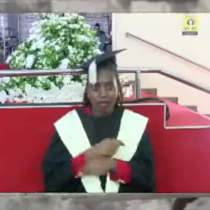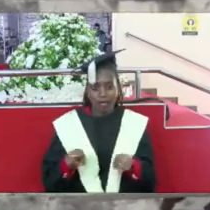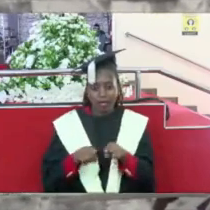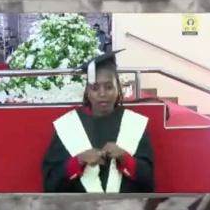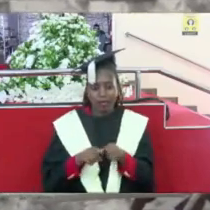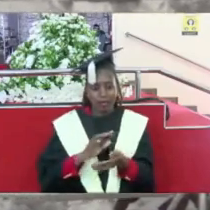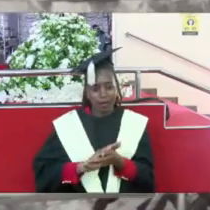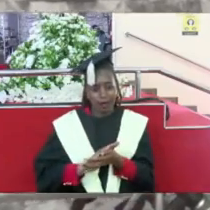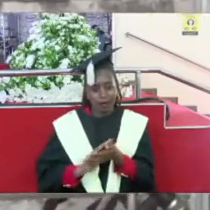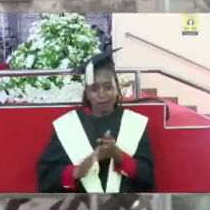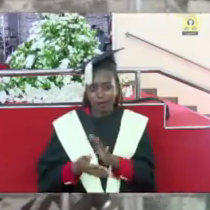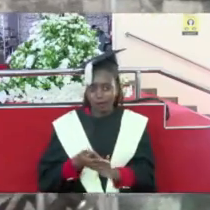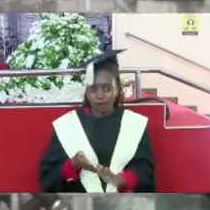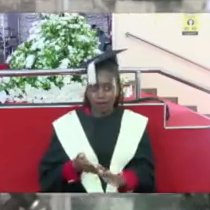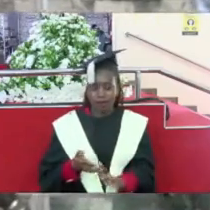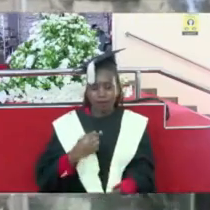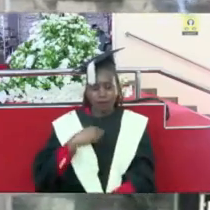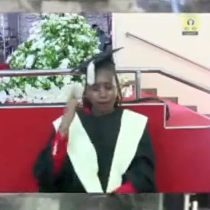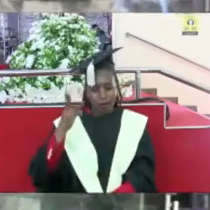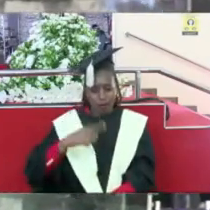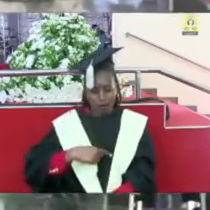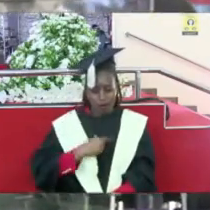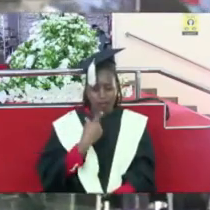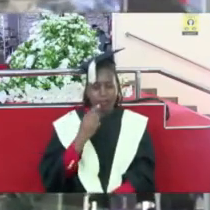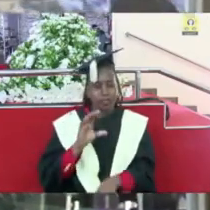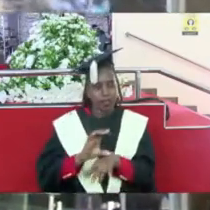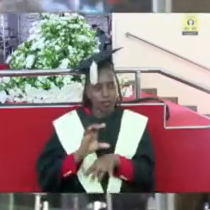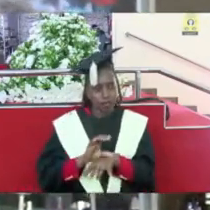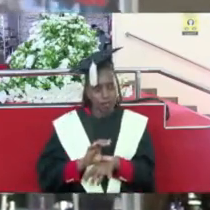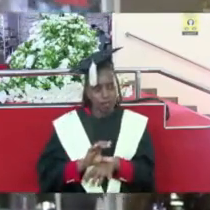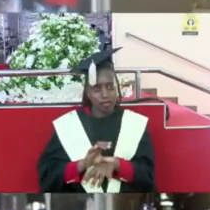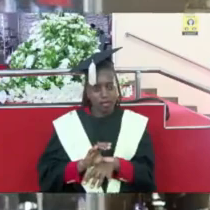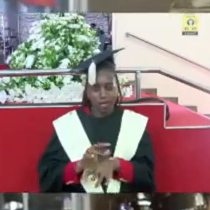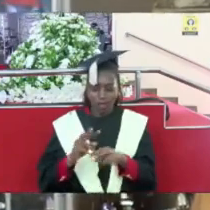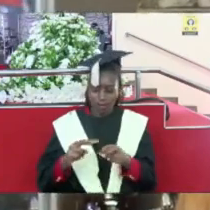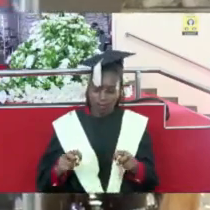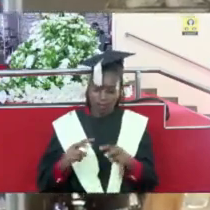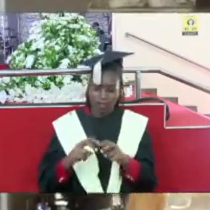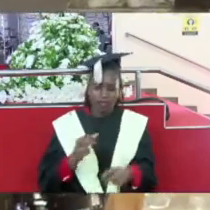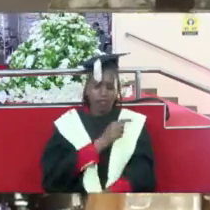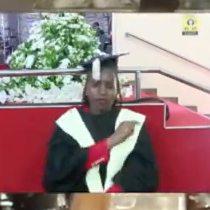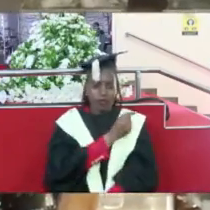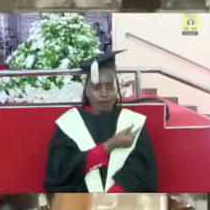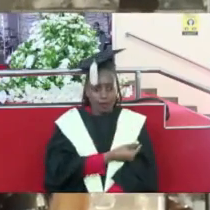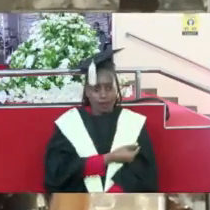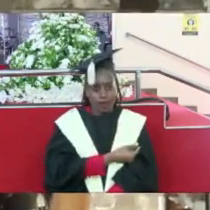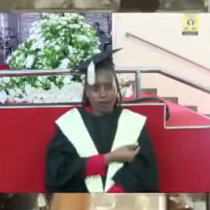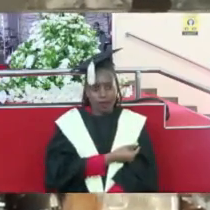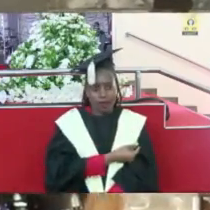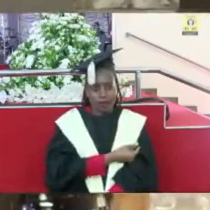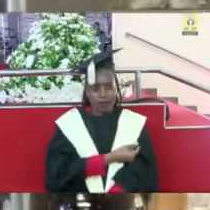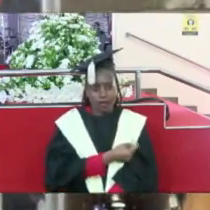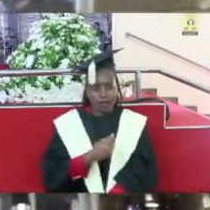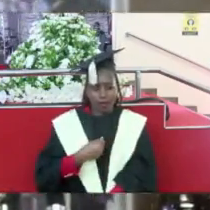is merciful. Nitaenda kwa hekalu yake. I will go to his. Nitafute rehema yake. I will look for his. Nitaute neema yake. And